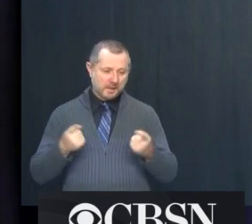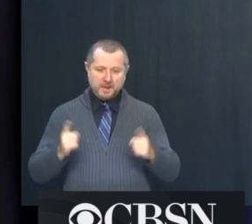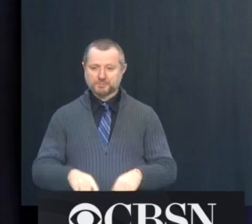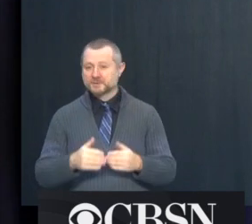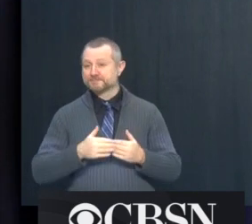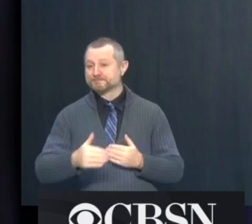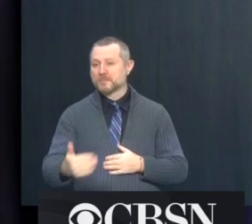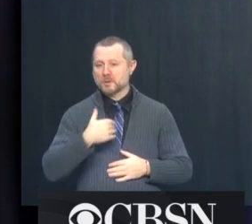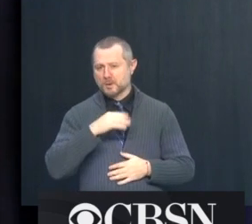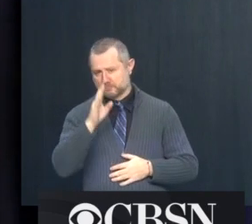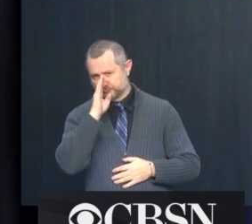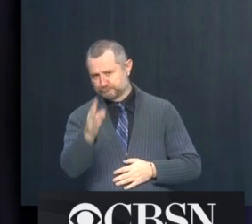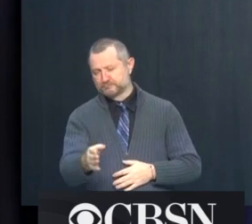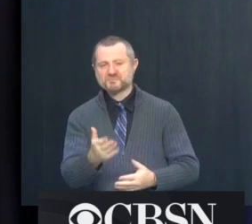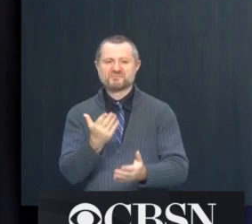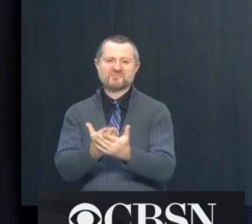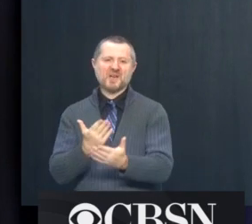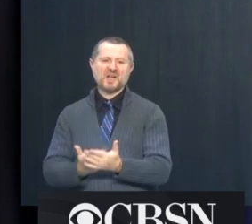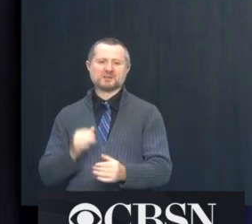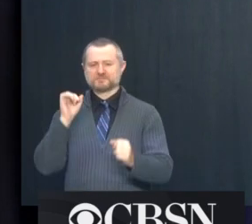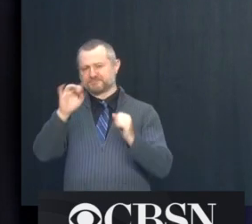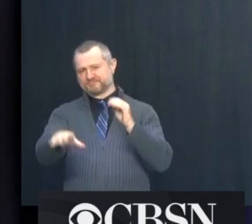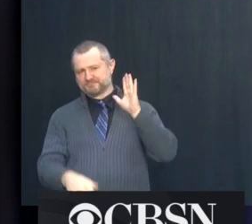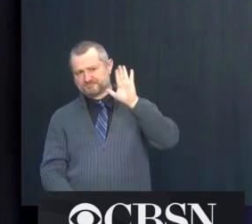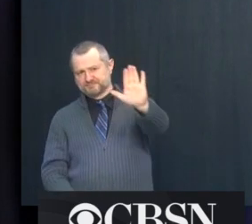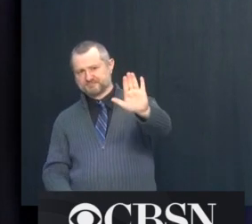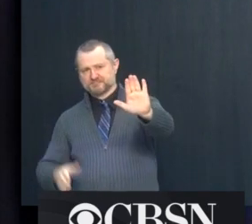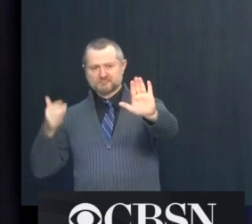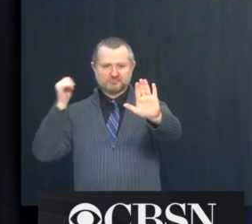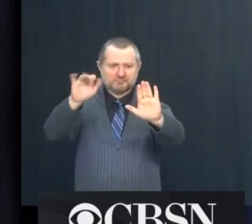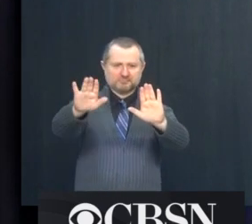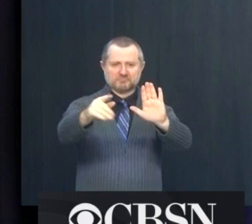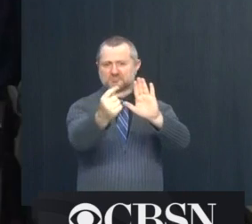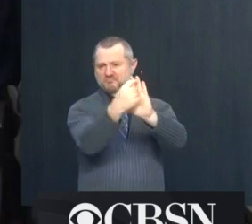Yorkers the truth. I'm going to do what I have to do on my end, but I believe they'll respond.